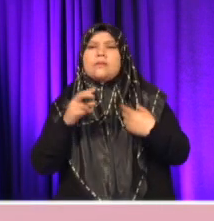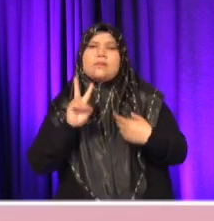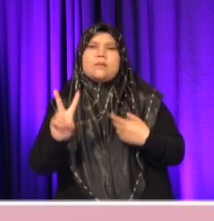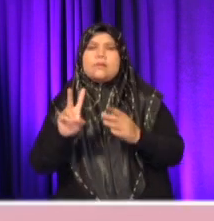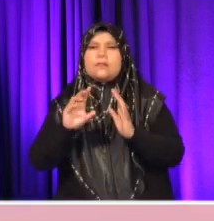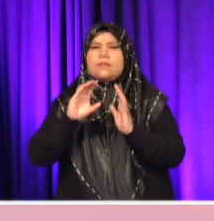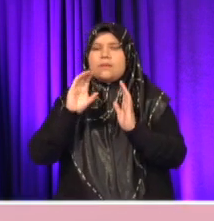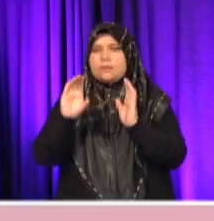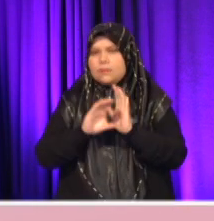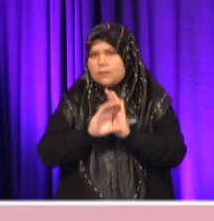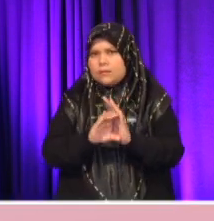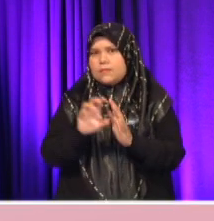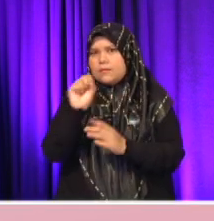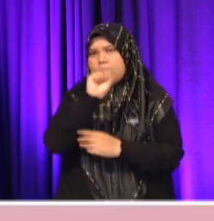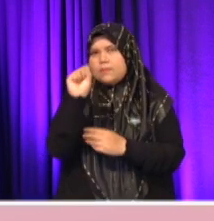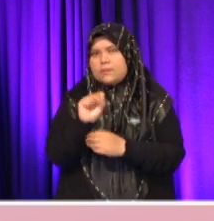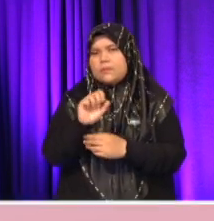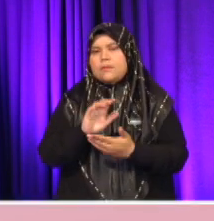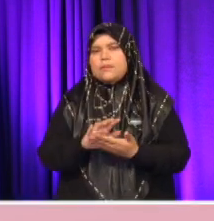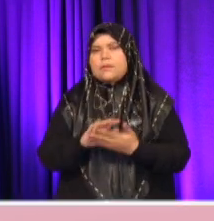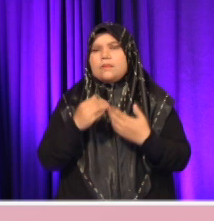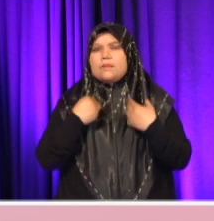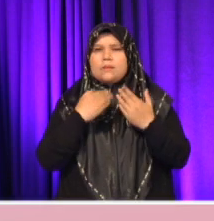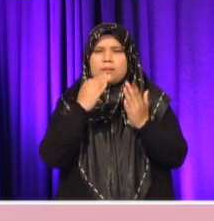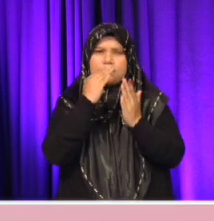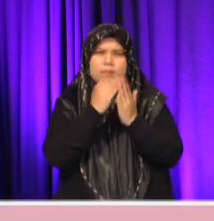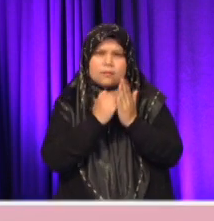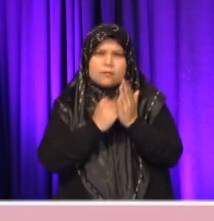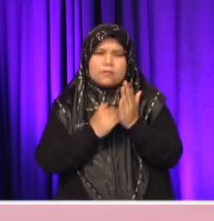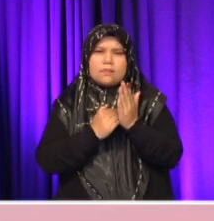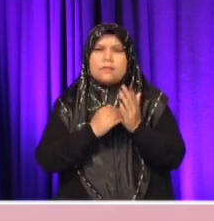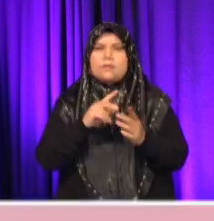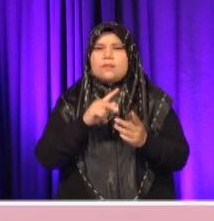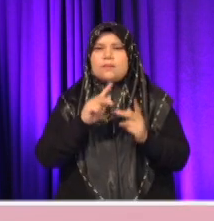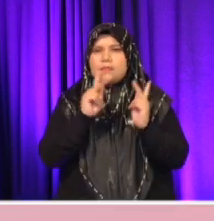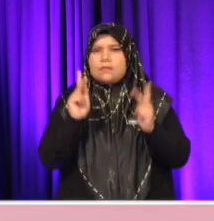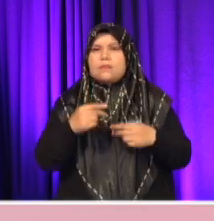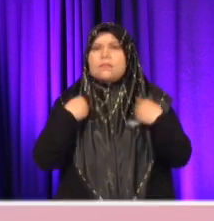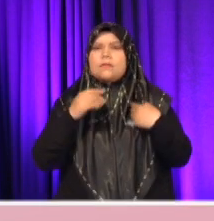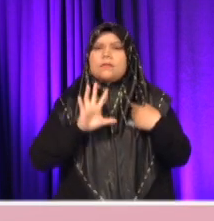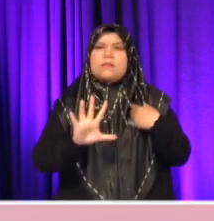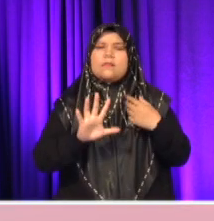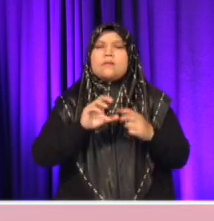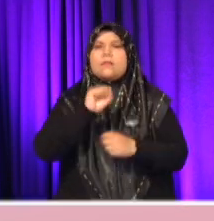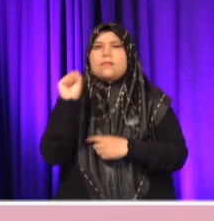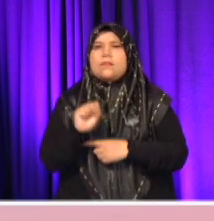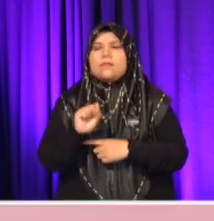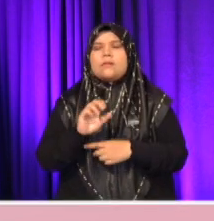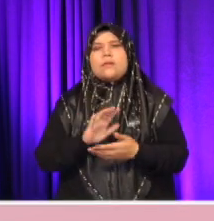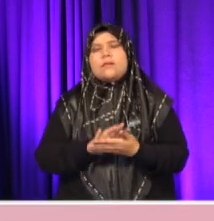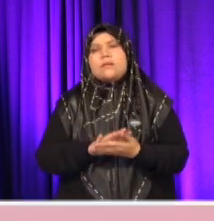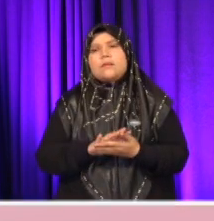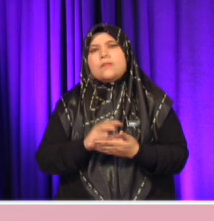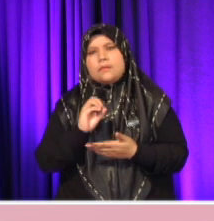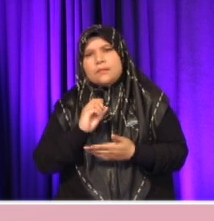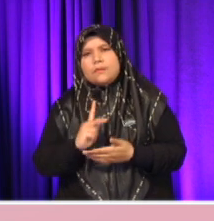here, 2 sample questions, but in actual test, how many questions will there be? 5 questions. 5 You'll questions. be answering 5 questions. Okay.